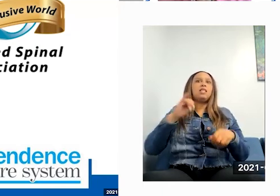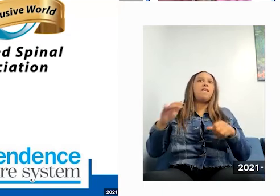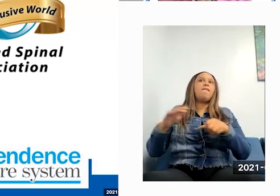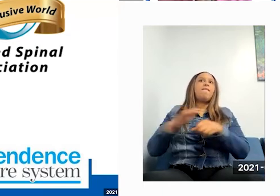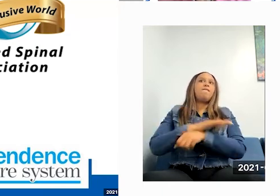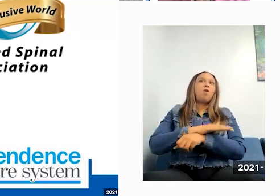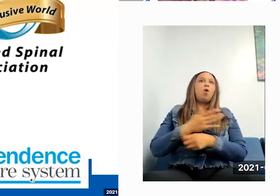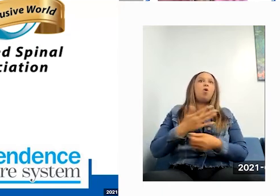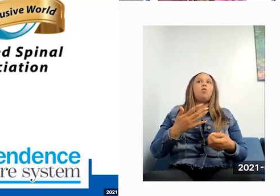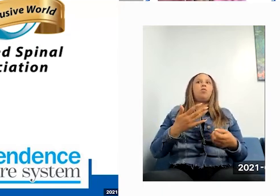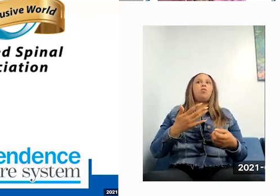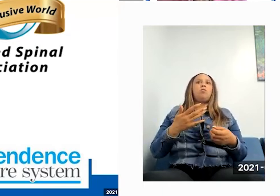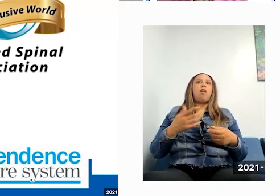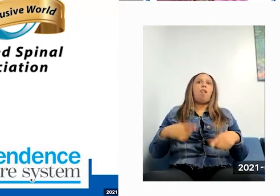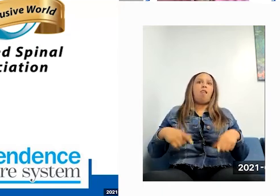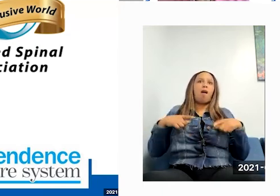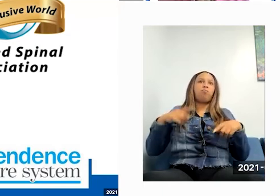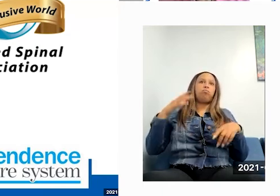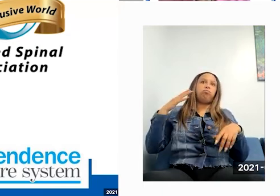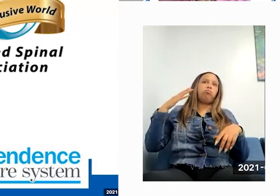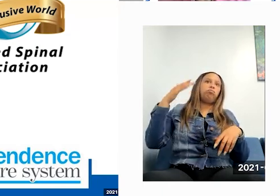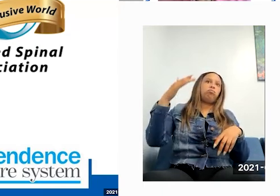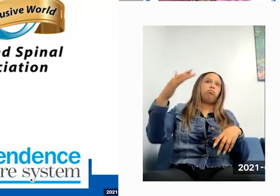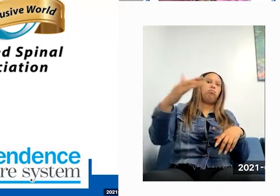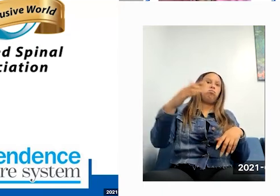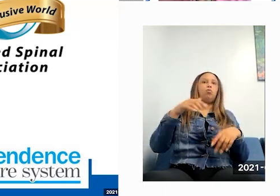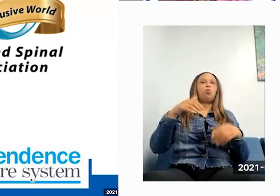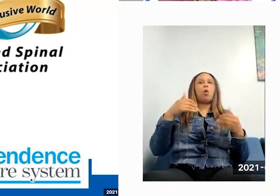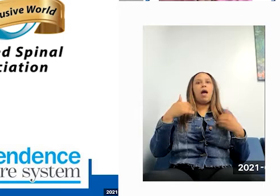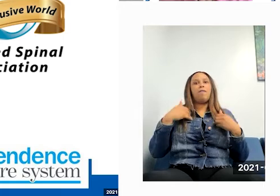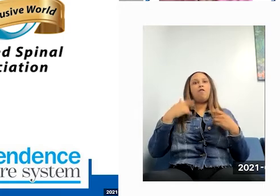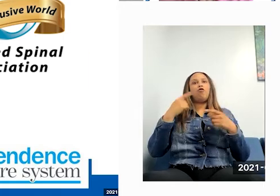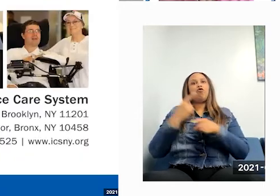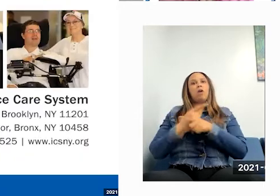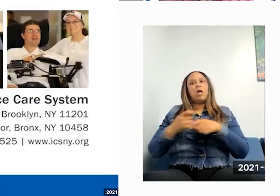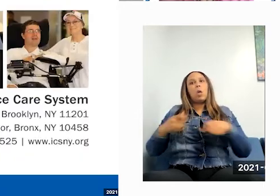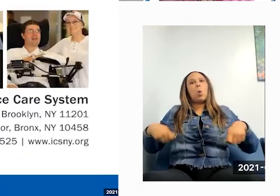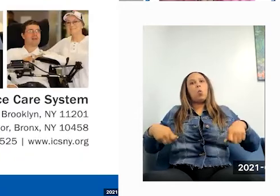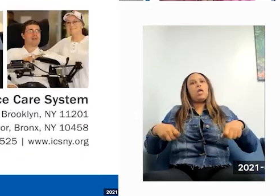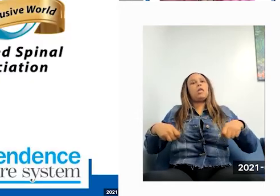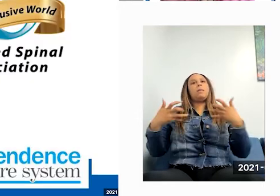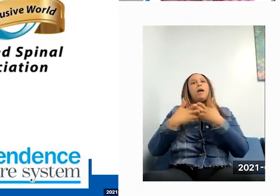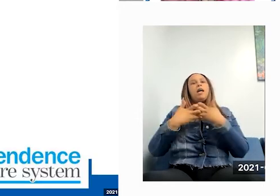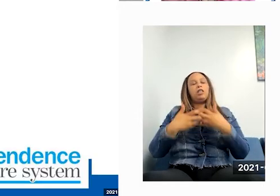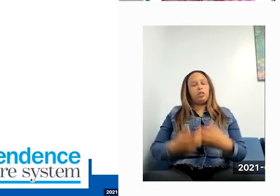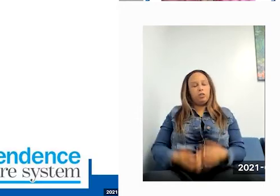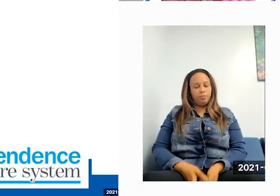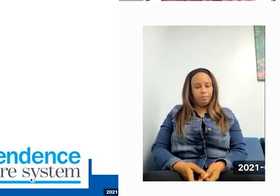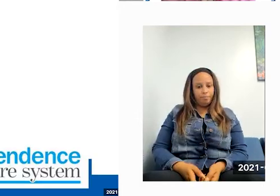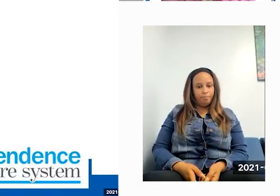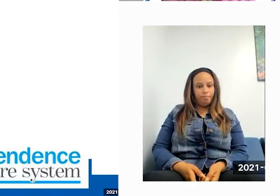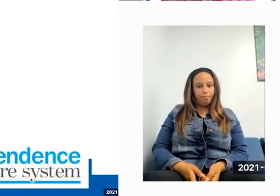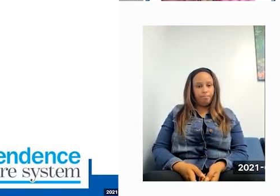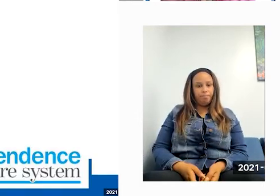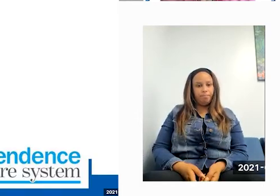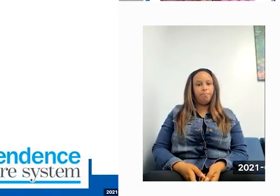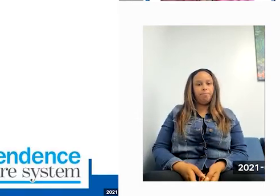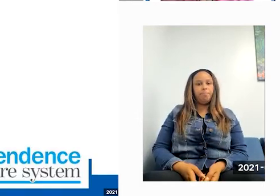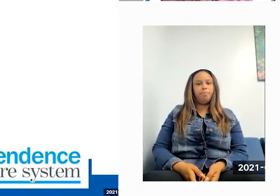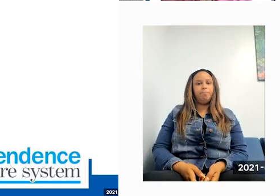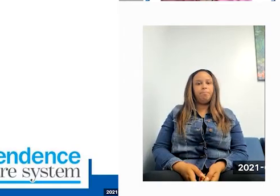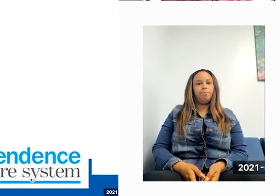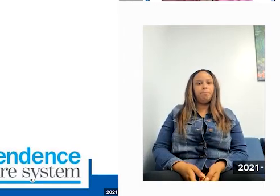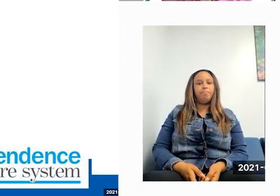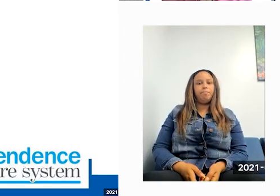participatory life, provided you have the right wheels. So, oops, different direction. So I